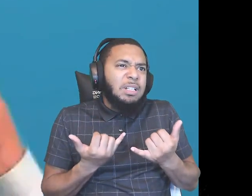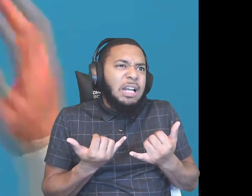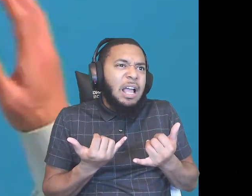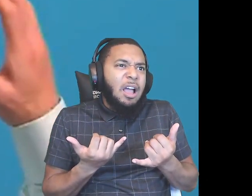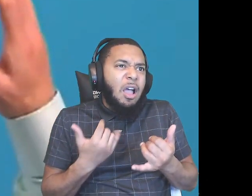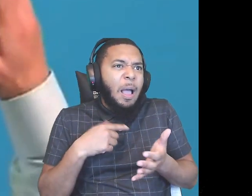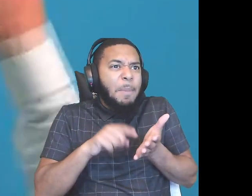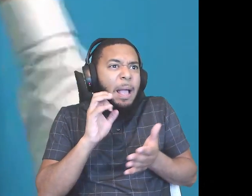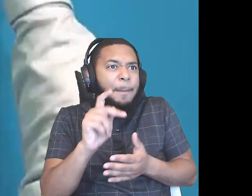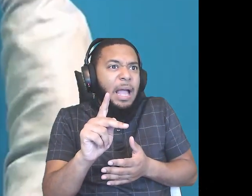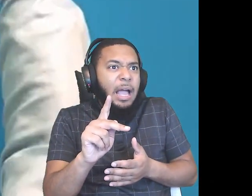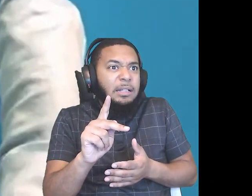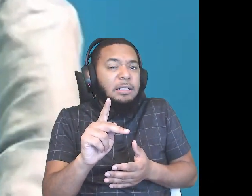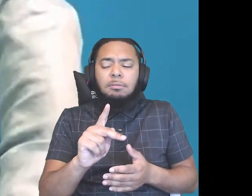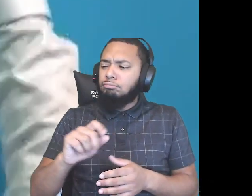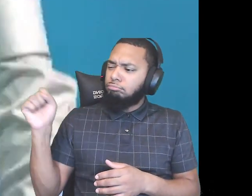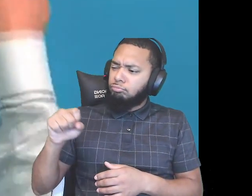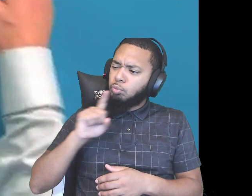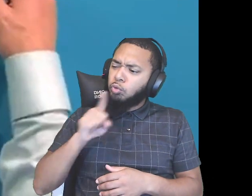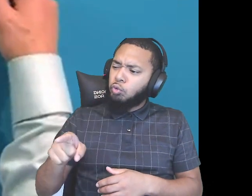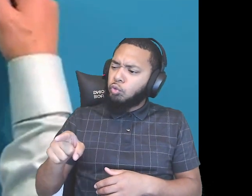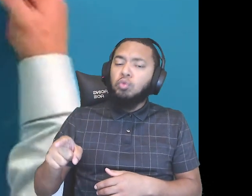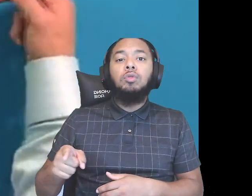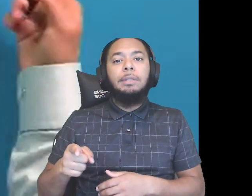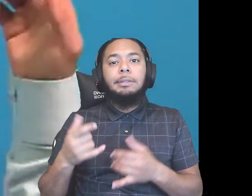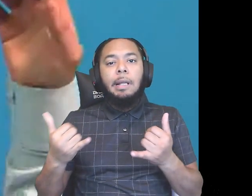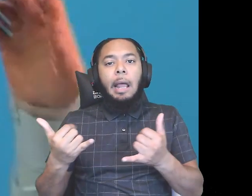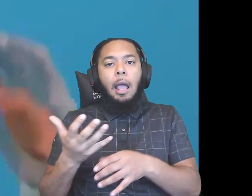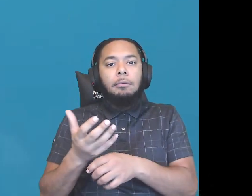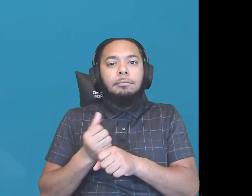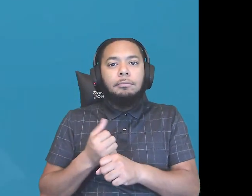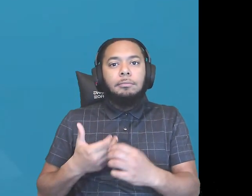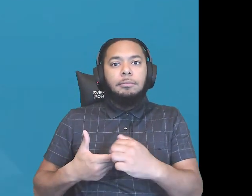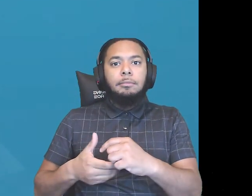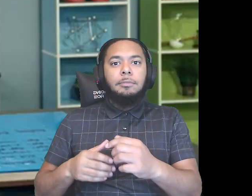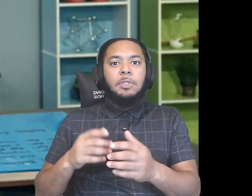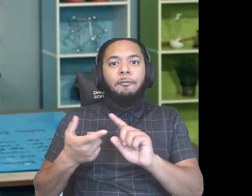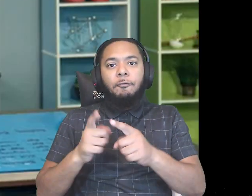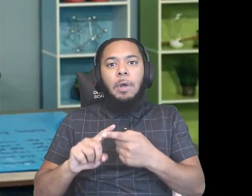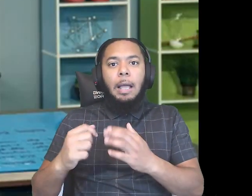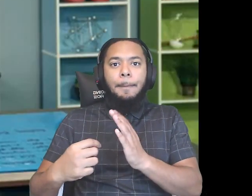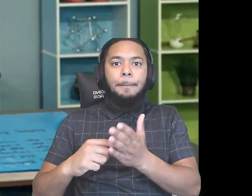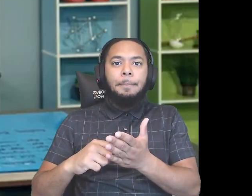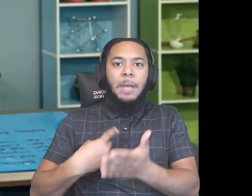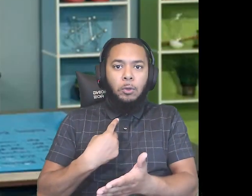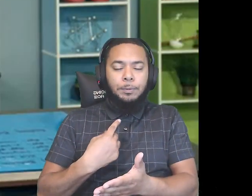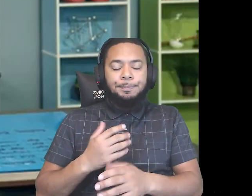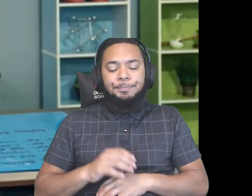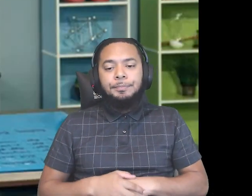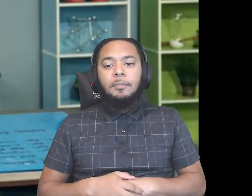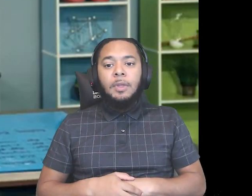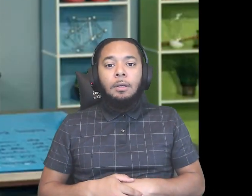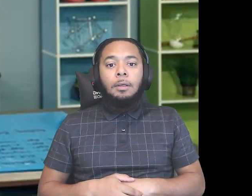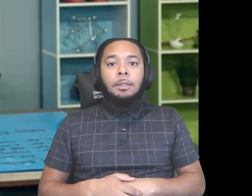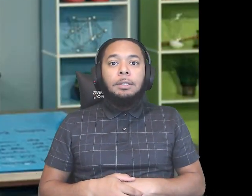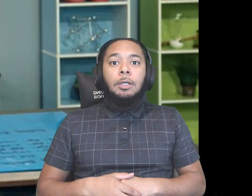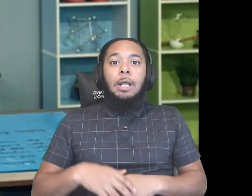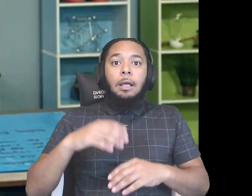So now we've understood that the top one and the bottom one are incoming. They're coming into you as